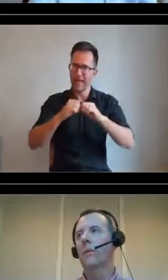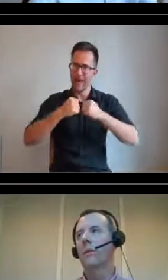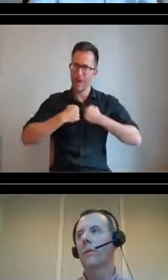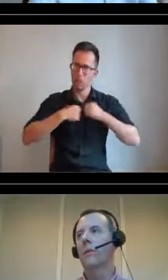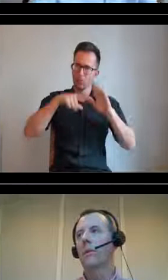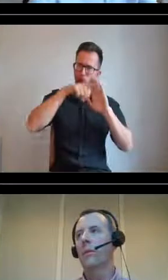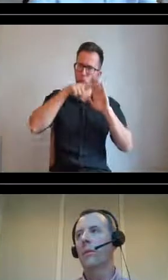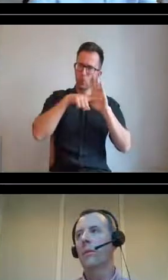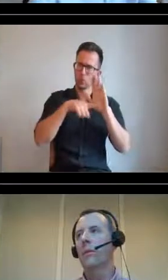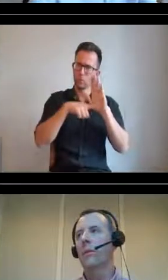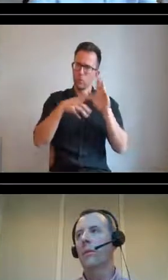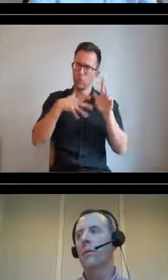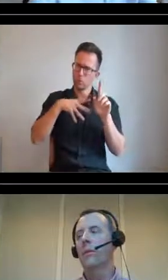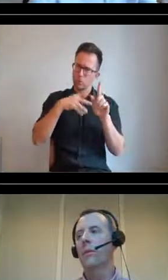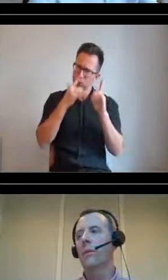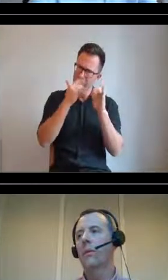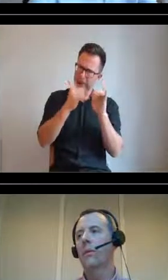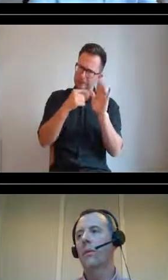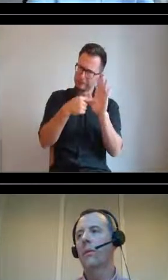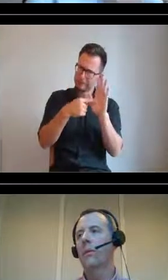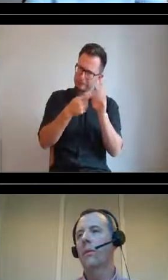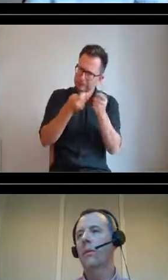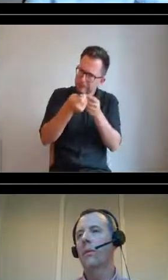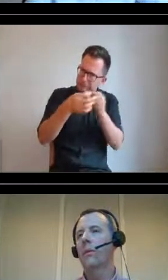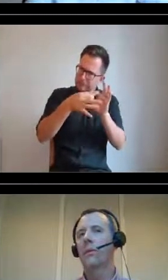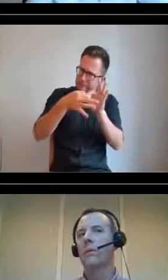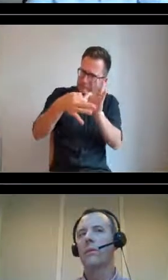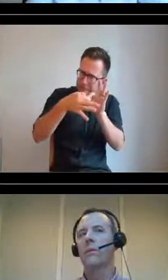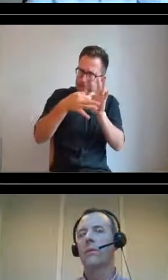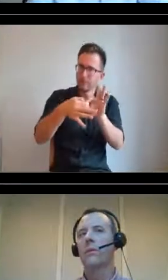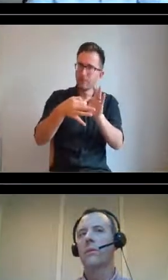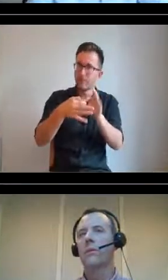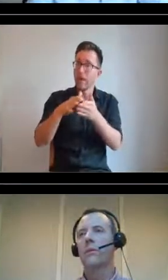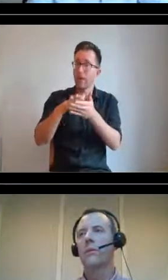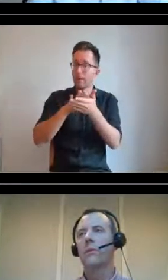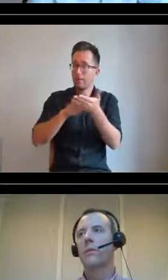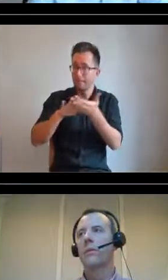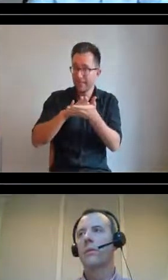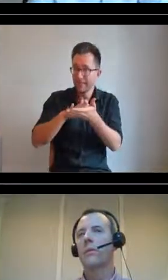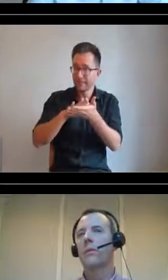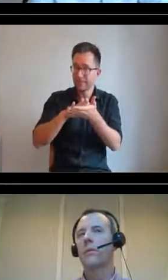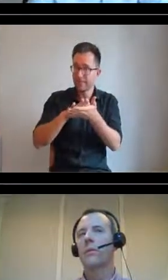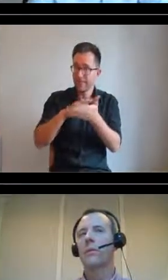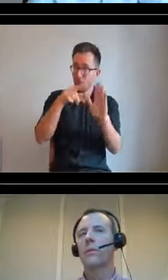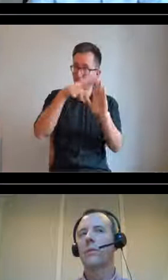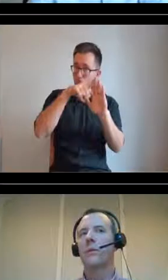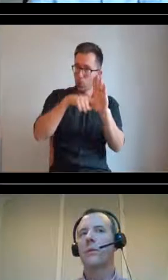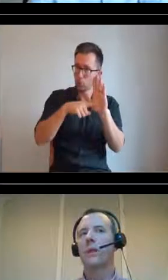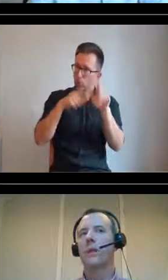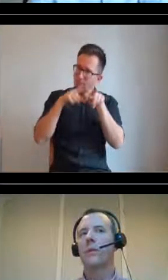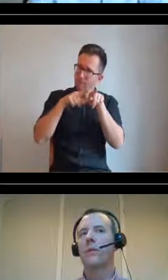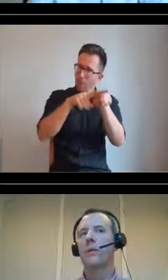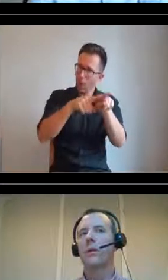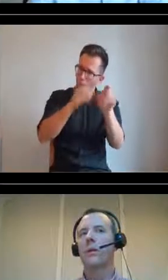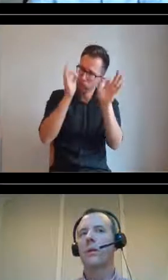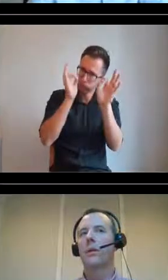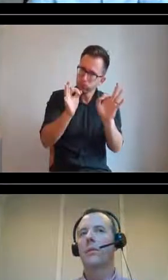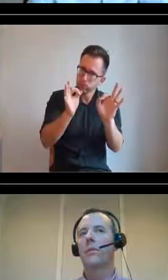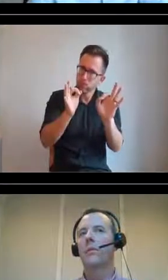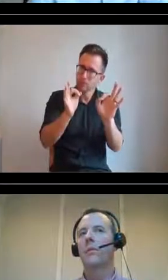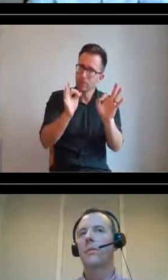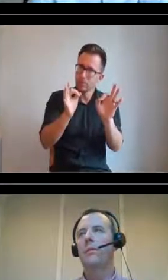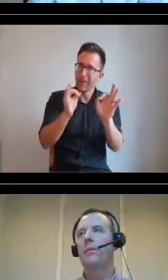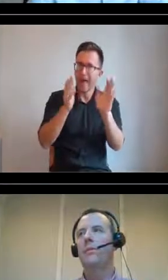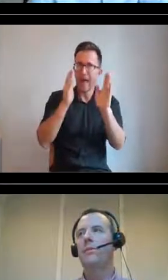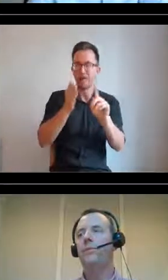fact, what it means is that if you don't comply with the standards precisely, you have to then go and speak